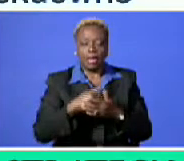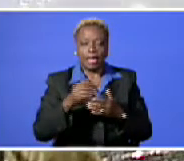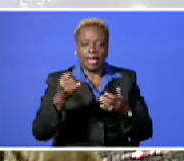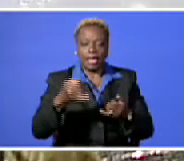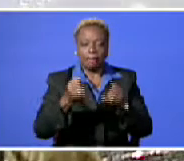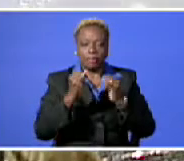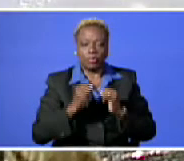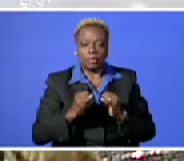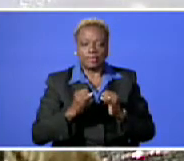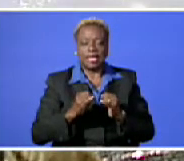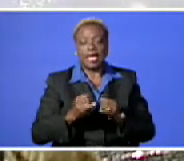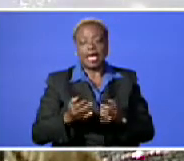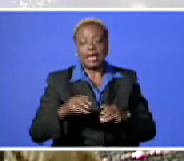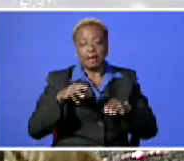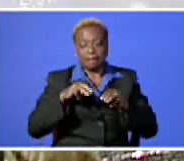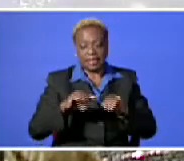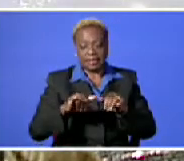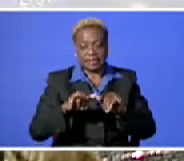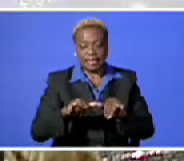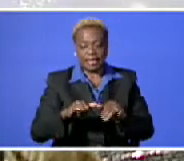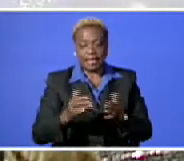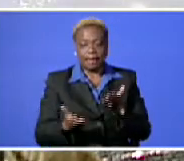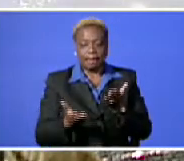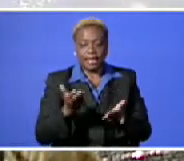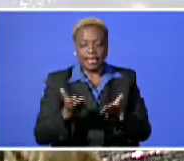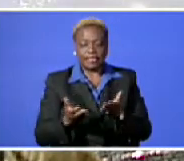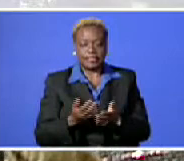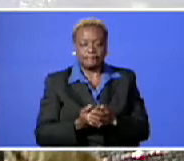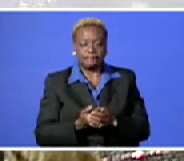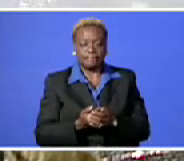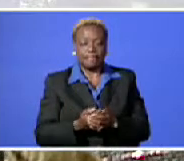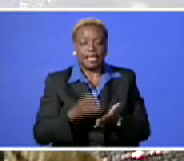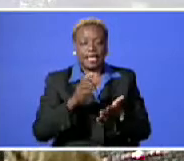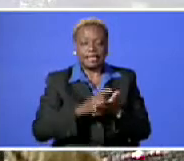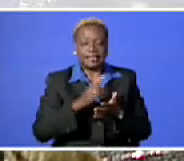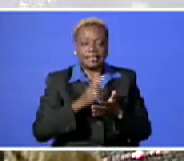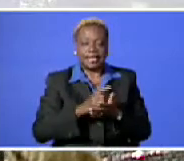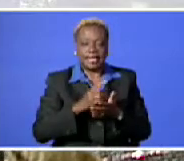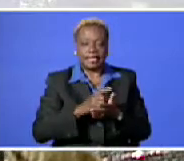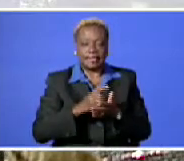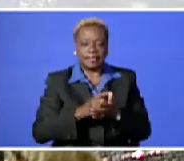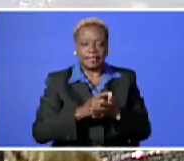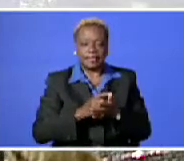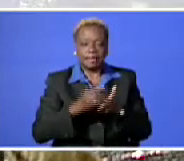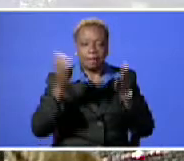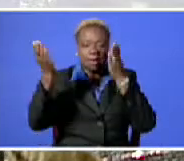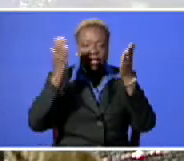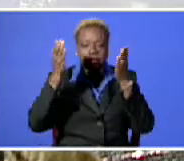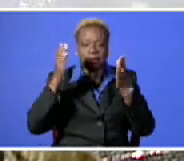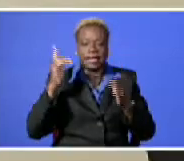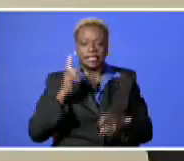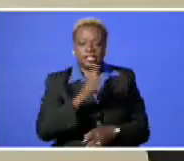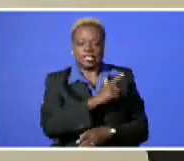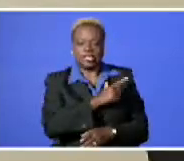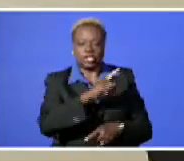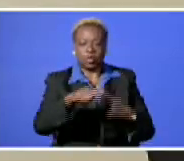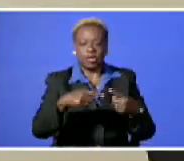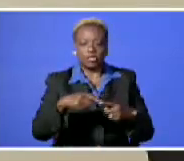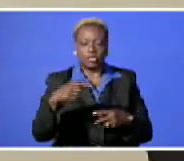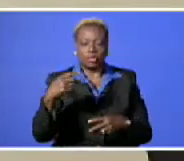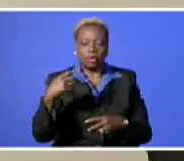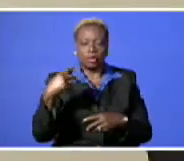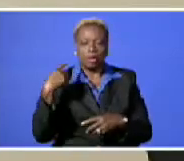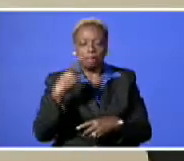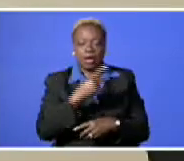stability. Now, in the meantime, debt management legislation is headed to Parliament. And that has been